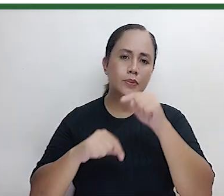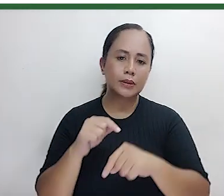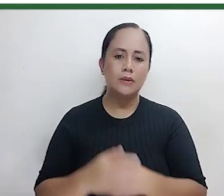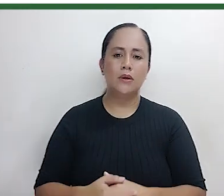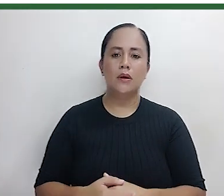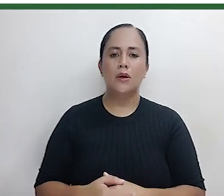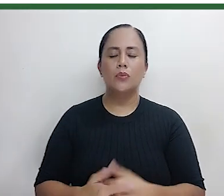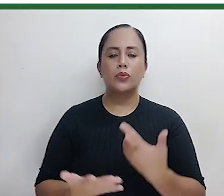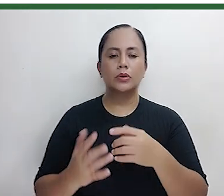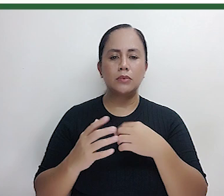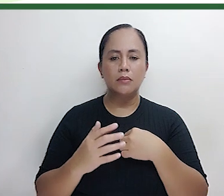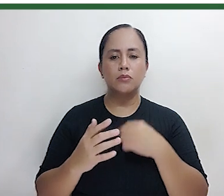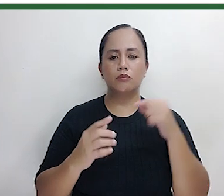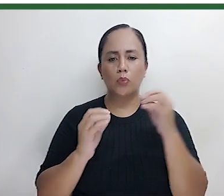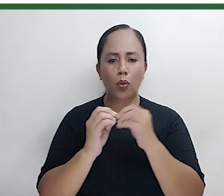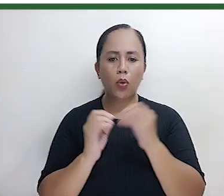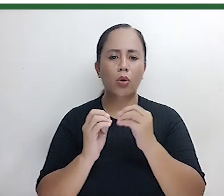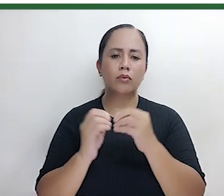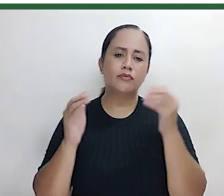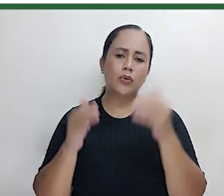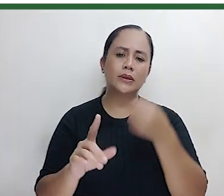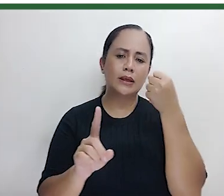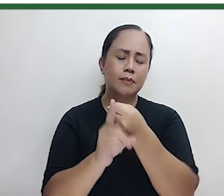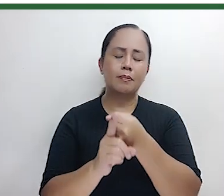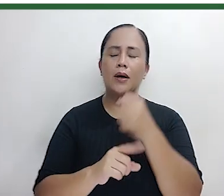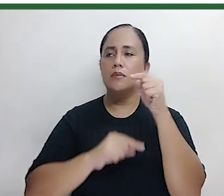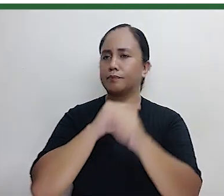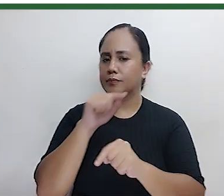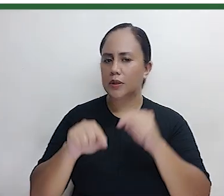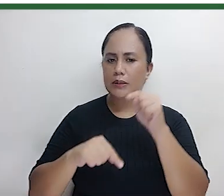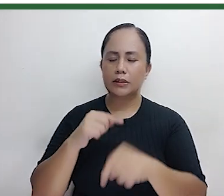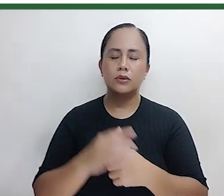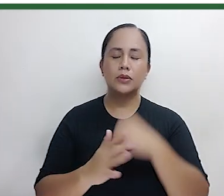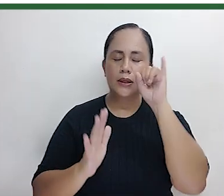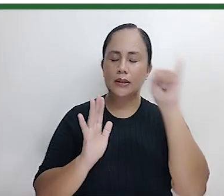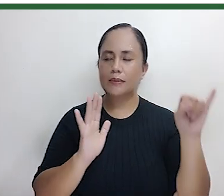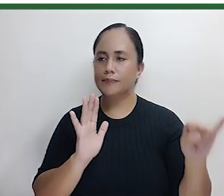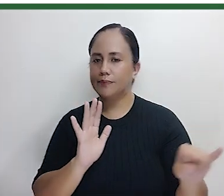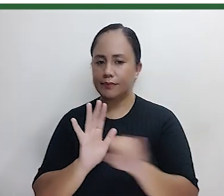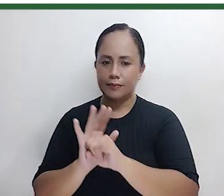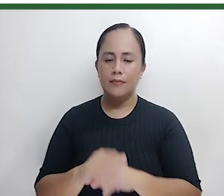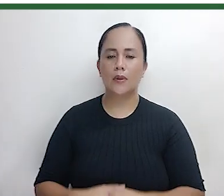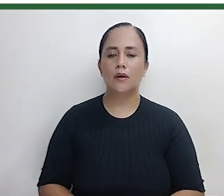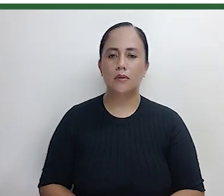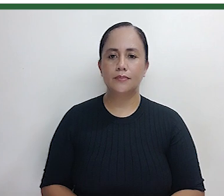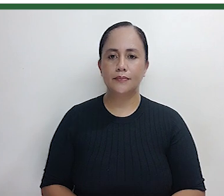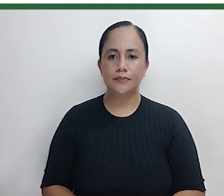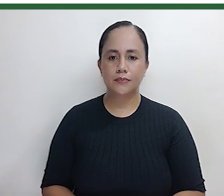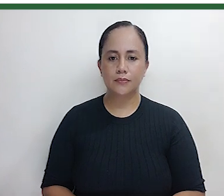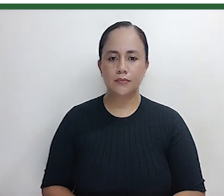of intersectionality, which extends beyond merely a focus on the impact of